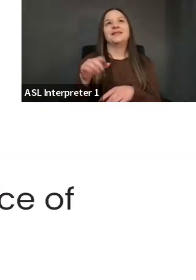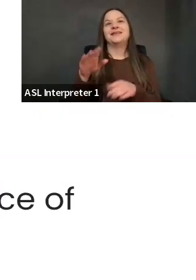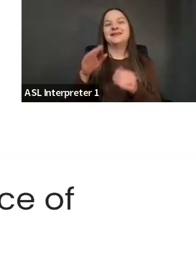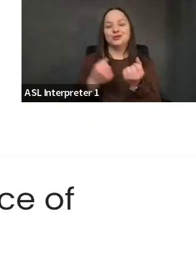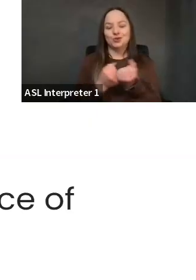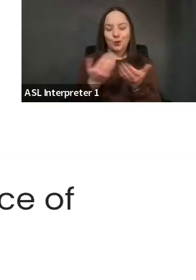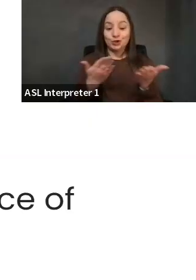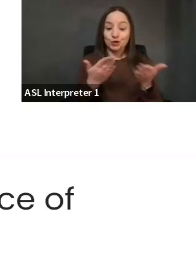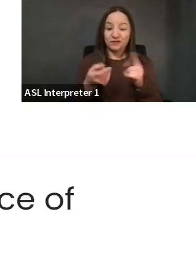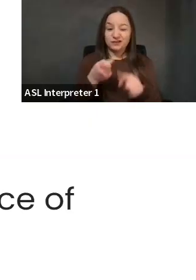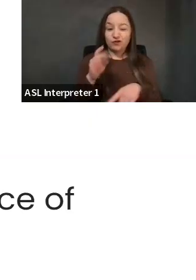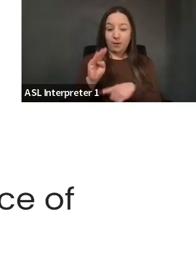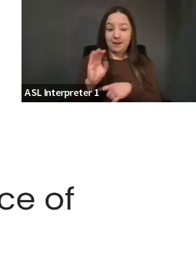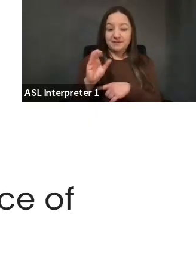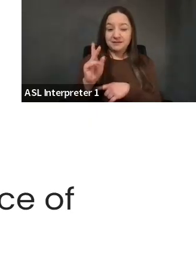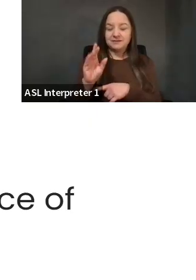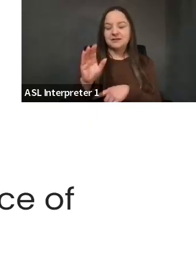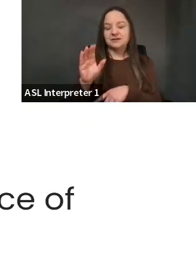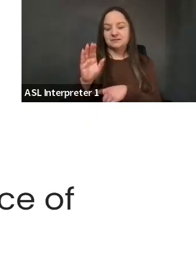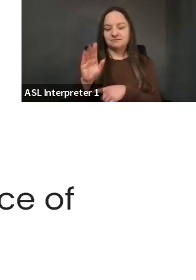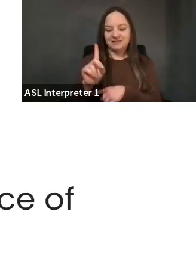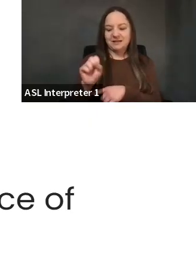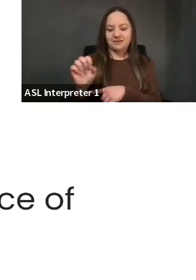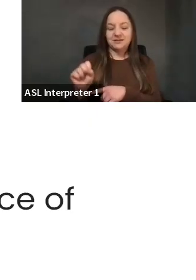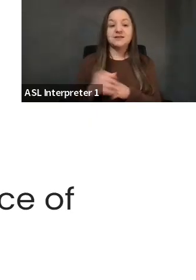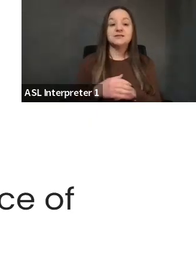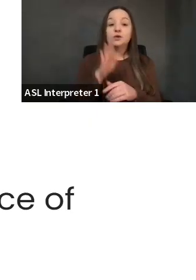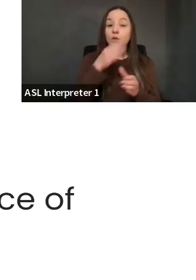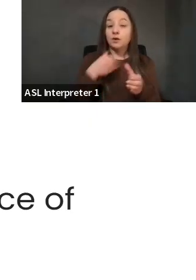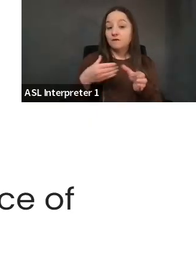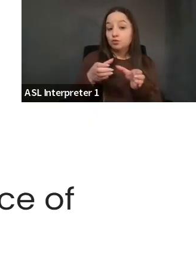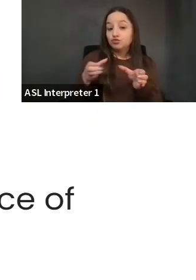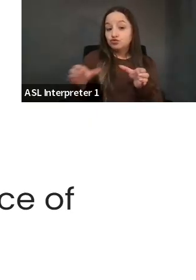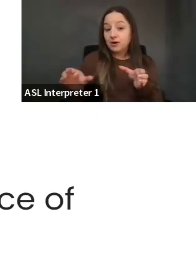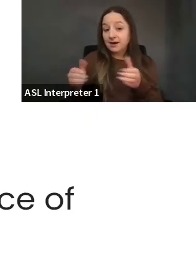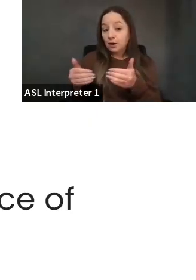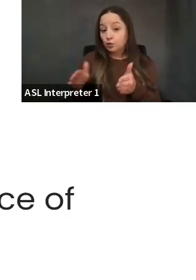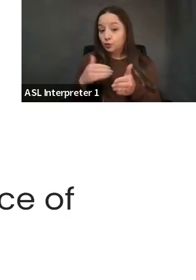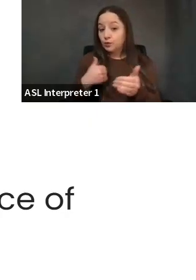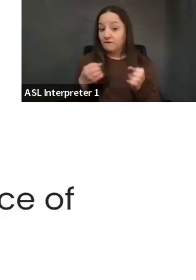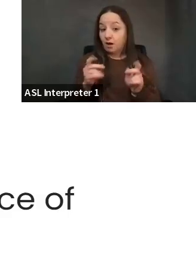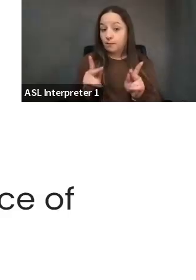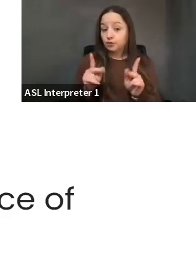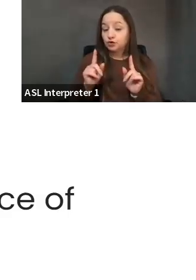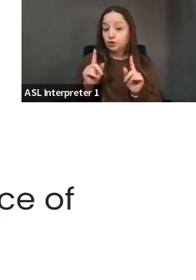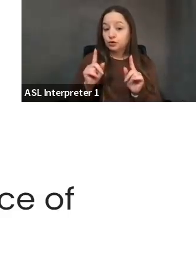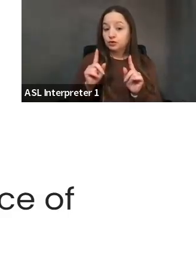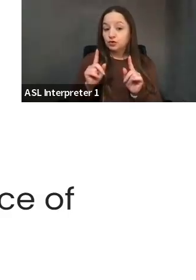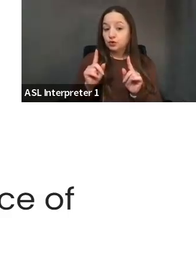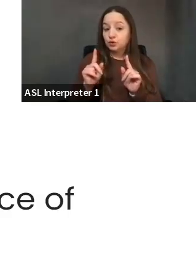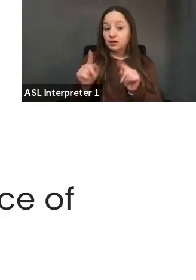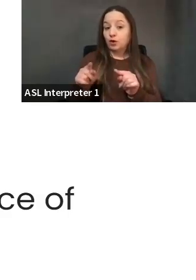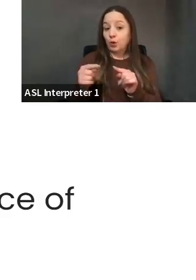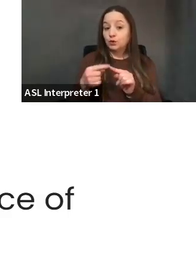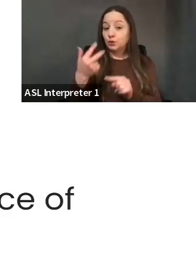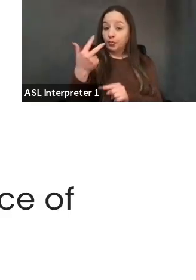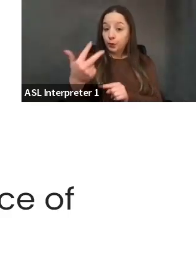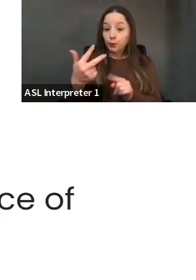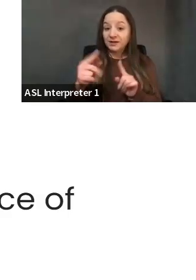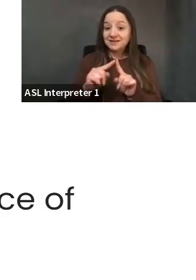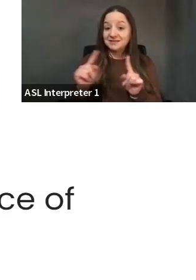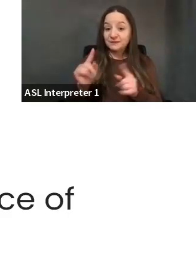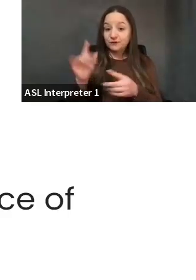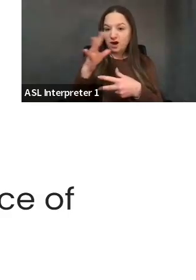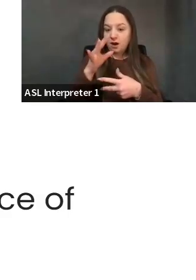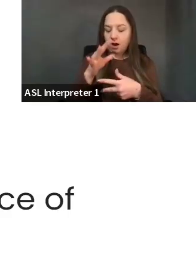will have breakout rooms when you will get a chance to go to 3 different breakout rooms. You'll get to